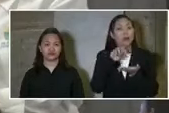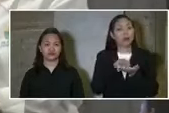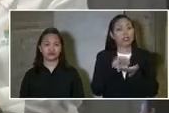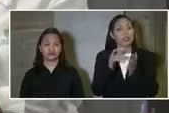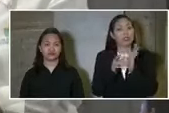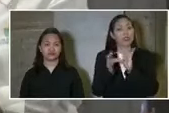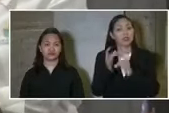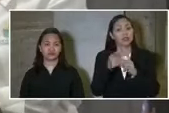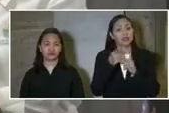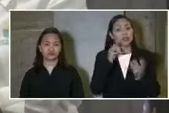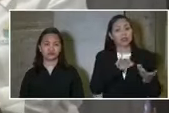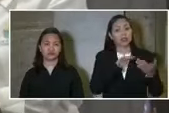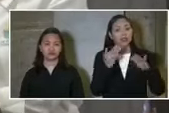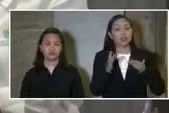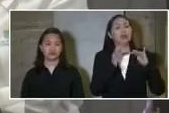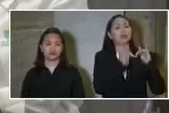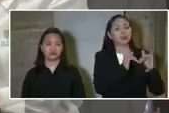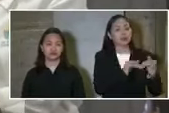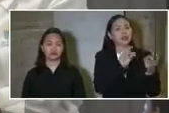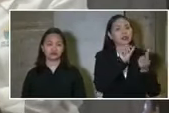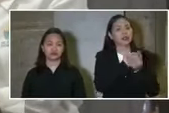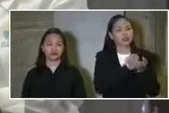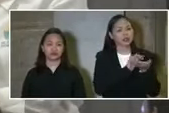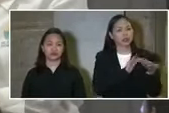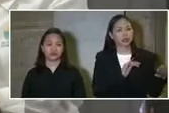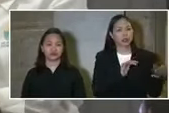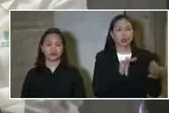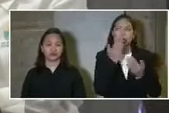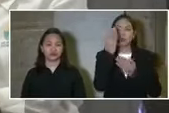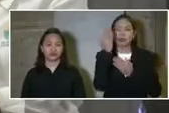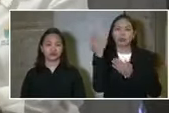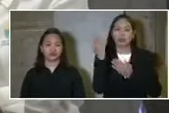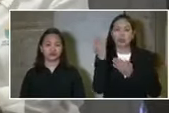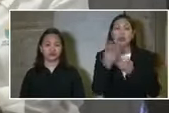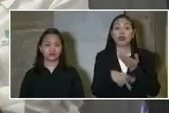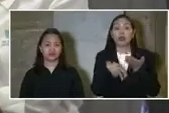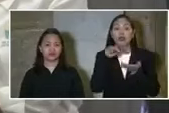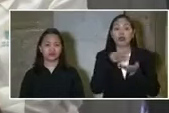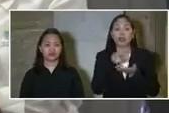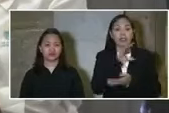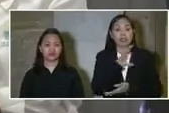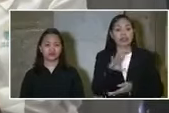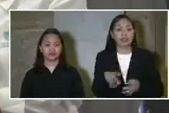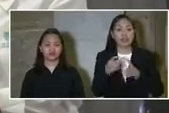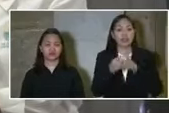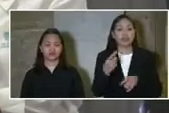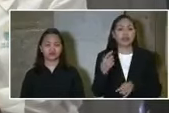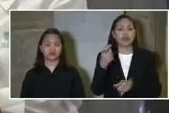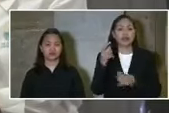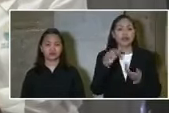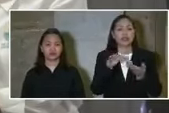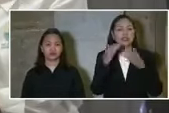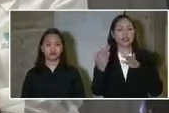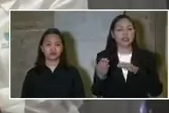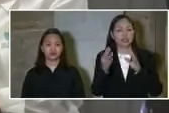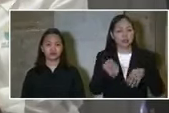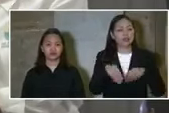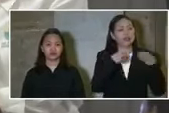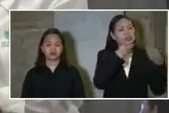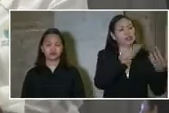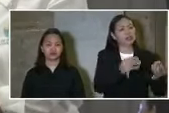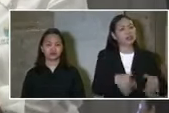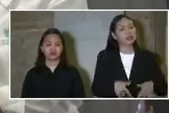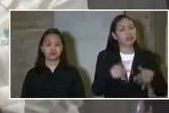you, the one who raised Christ from the dead will give life to your mortal bodies